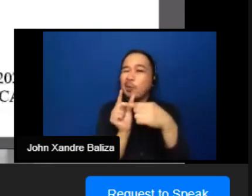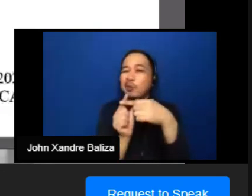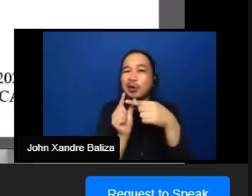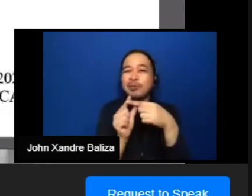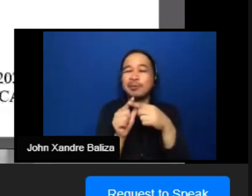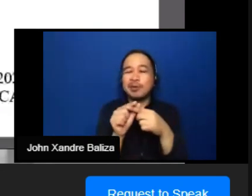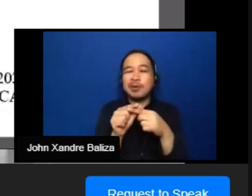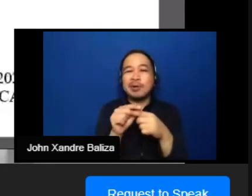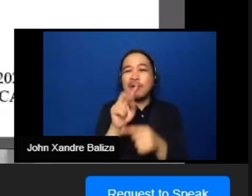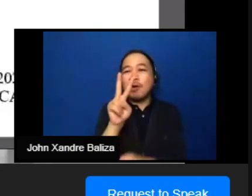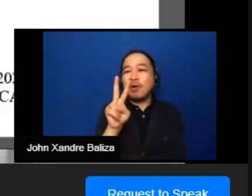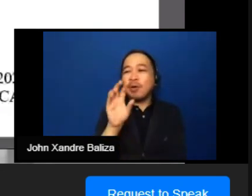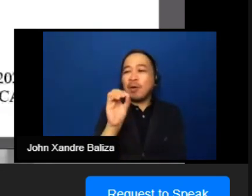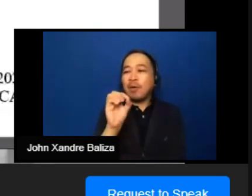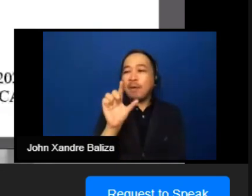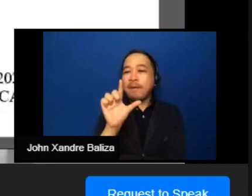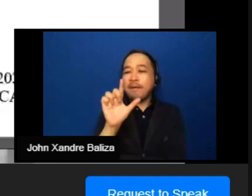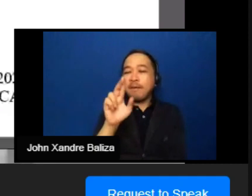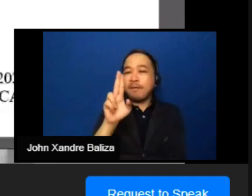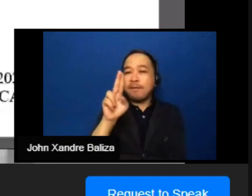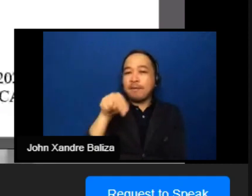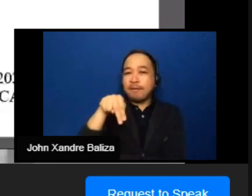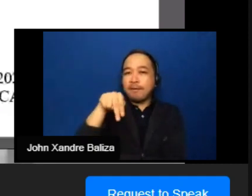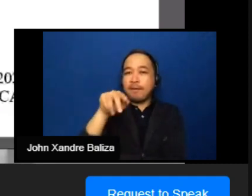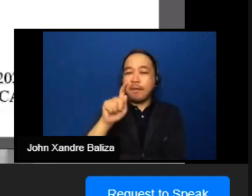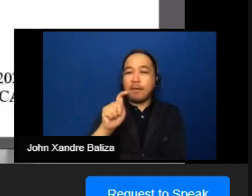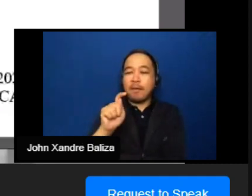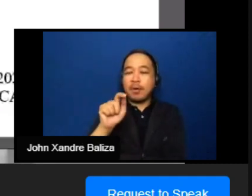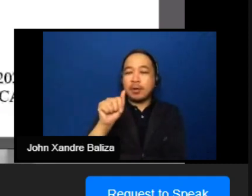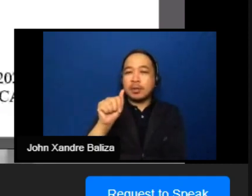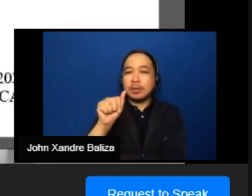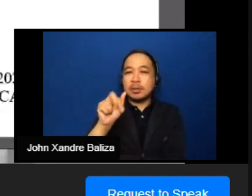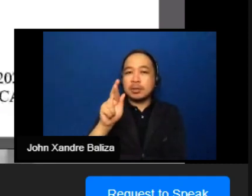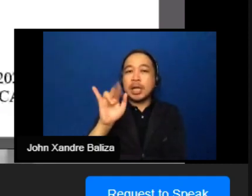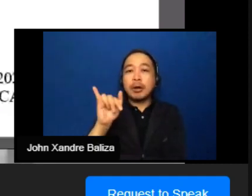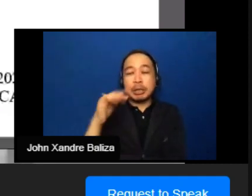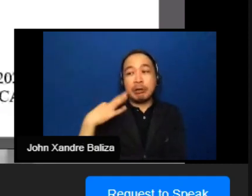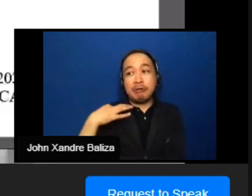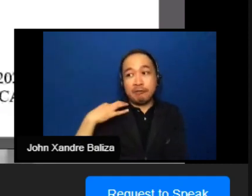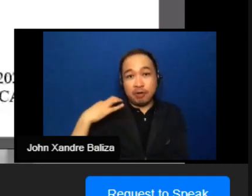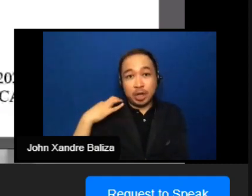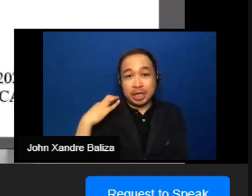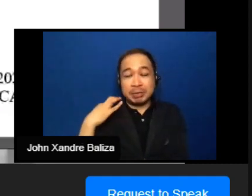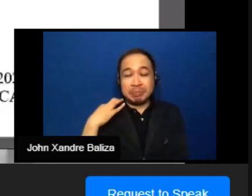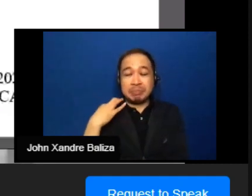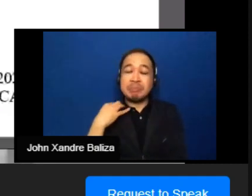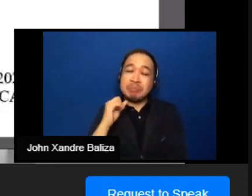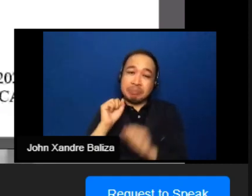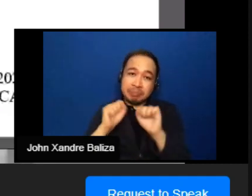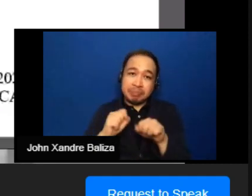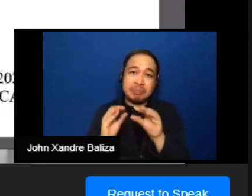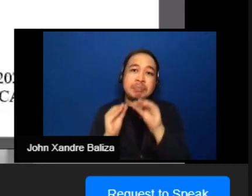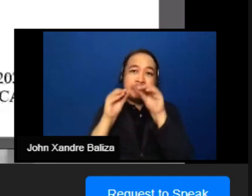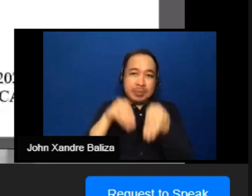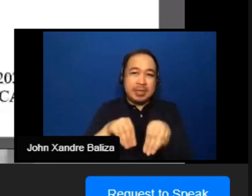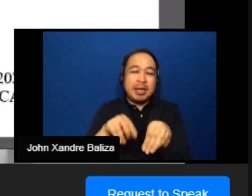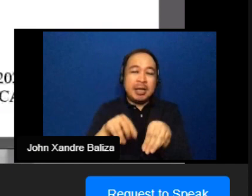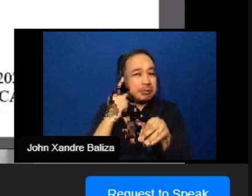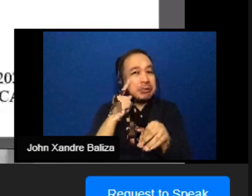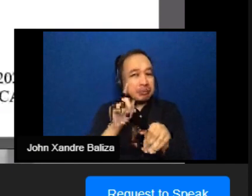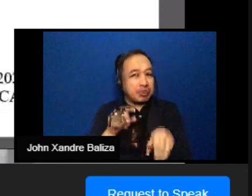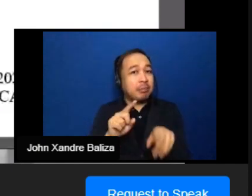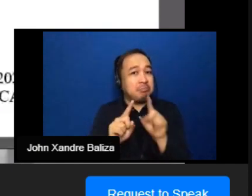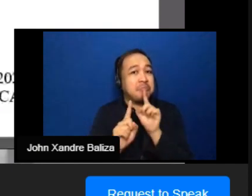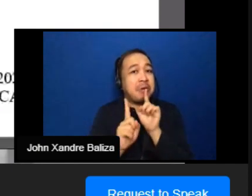for voluntary monitoring of progress towards implementation of the program of action would kind of address the concern of Indonesia, since we are putting it right in